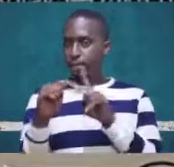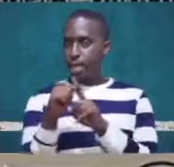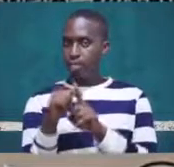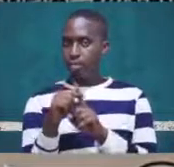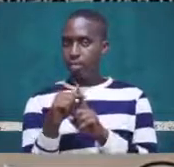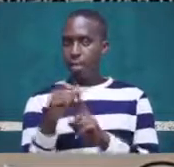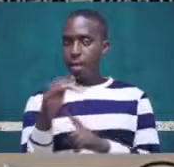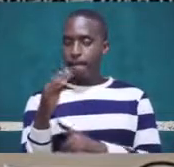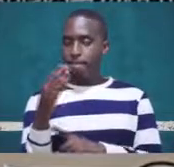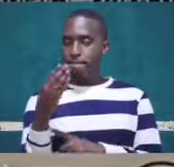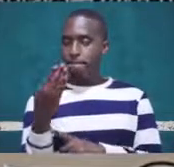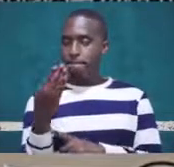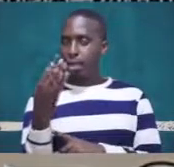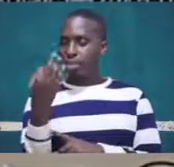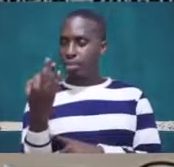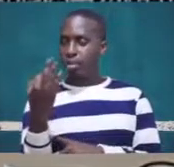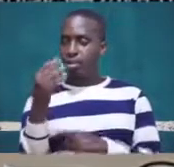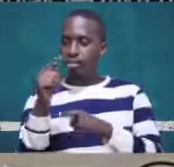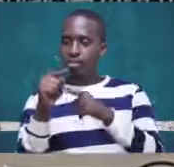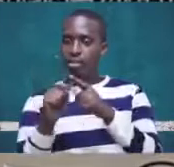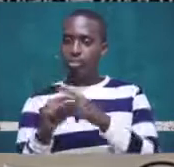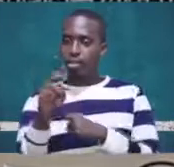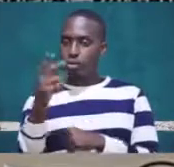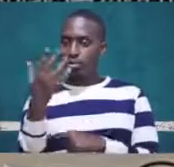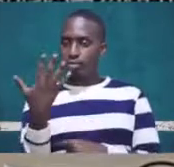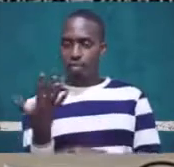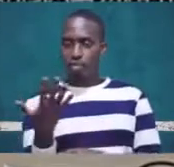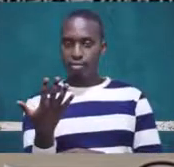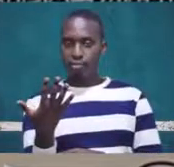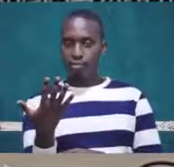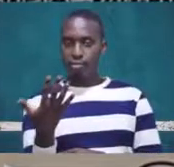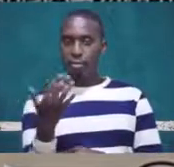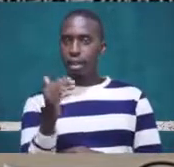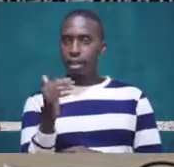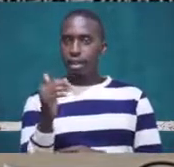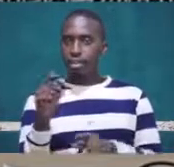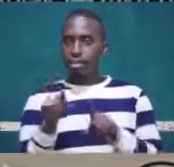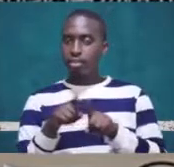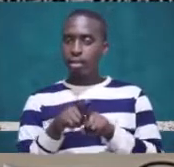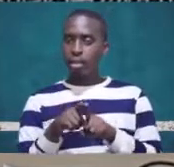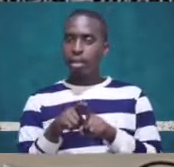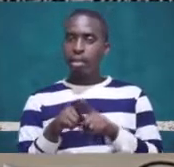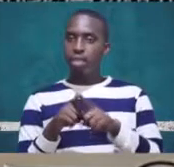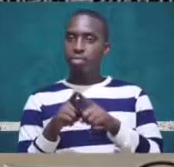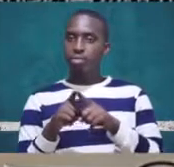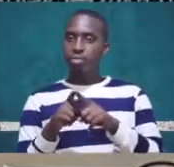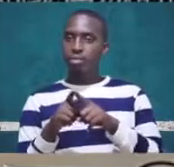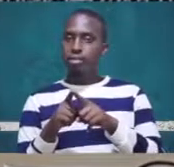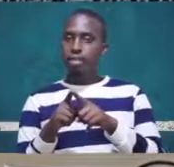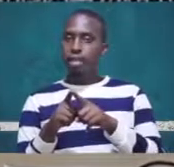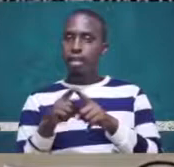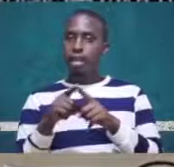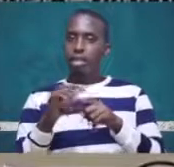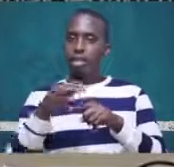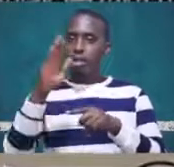plus b, 3 divided by 25, as denominator is the derivative of